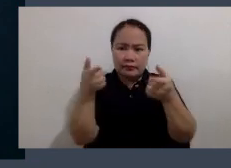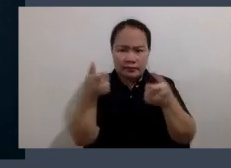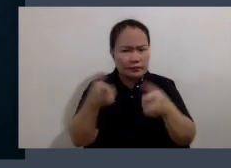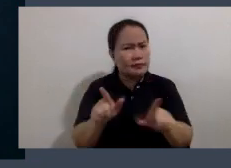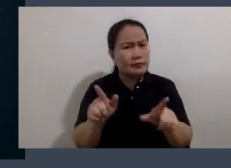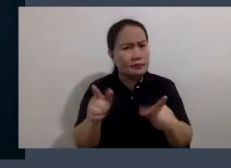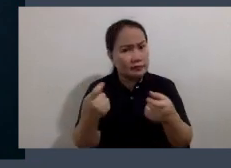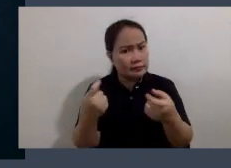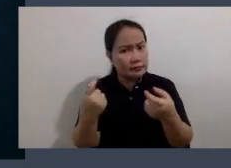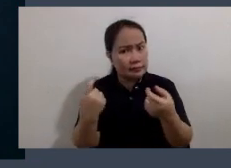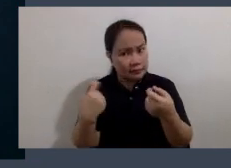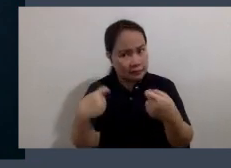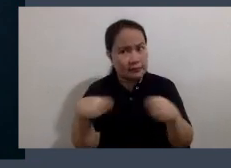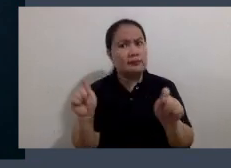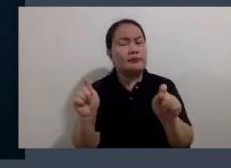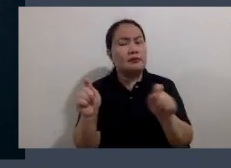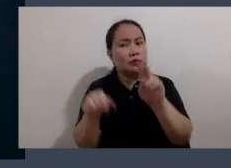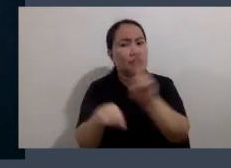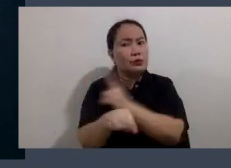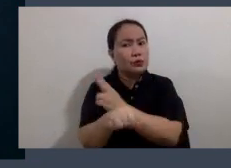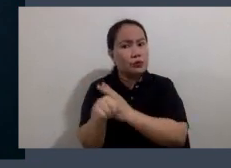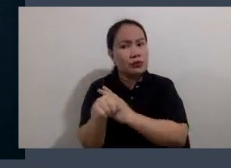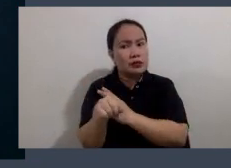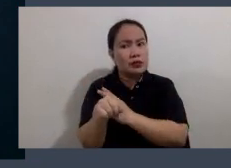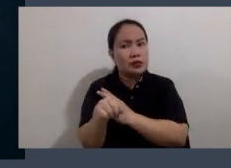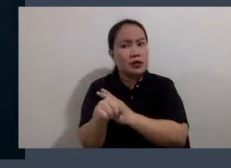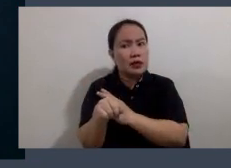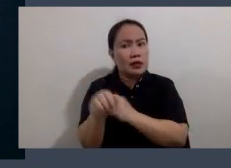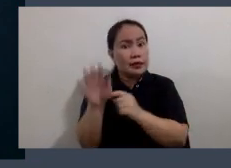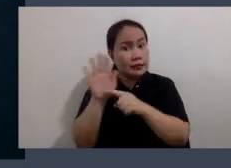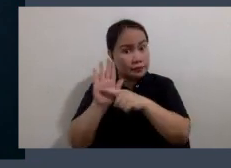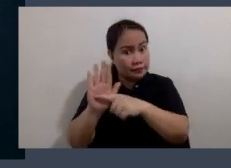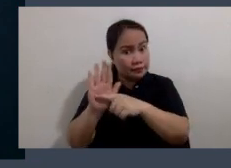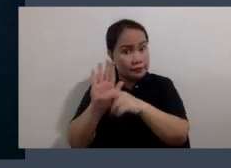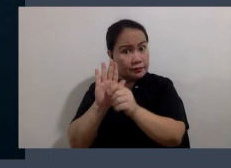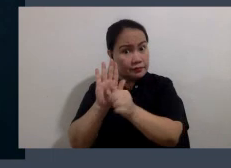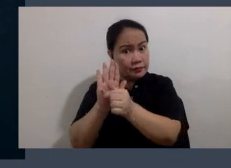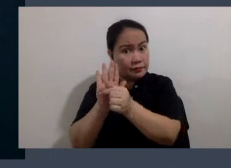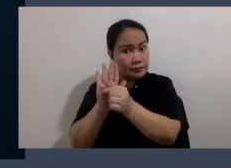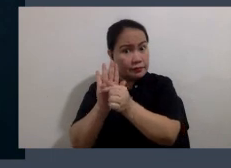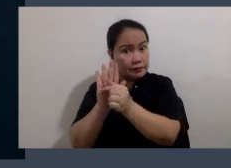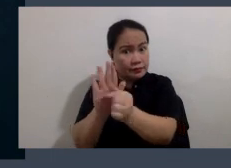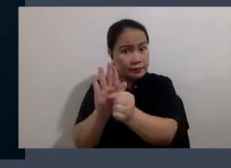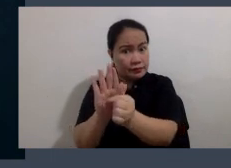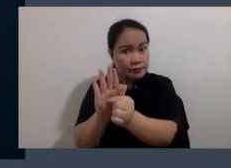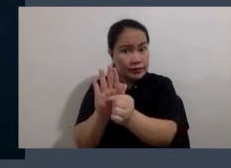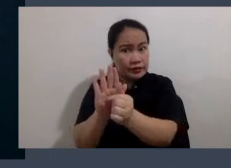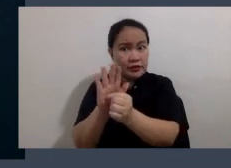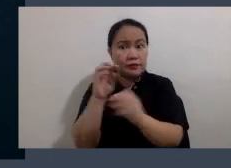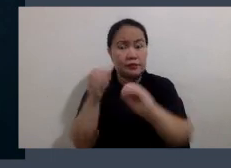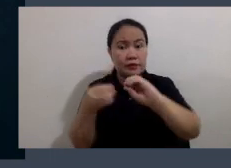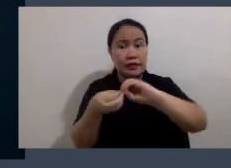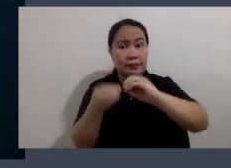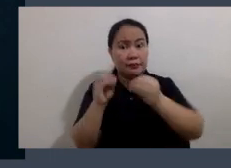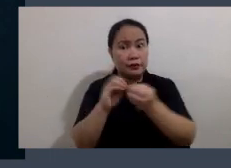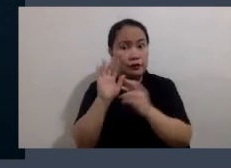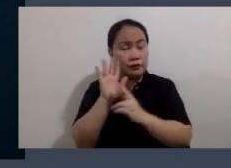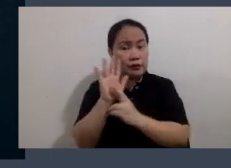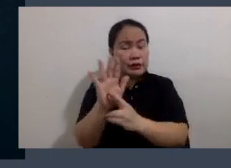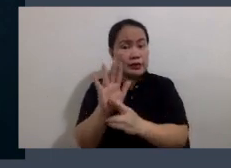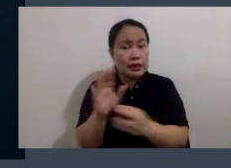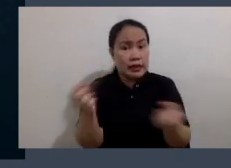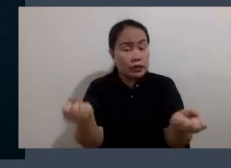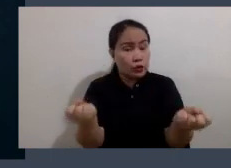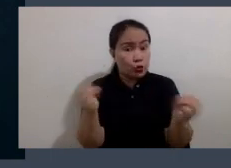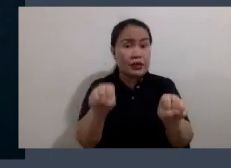Let us try to use sign numbers to represent each situation. Okay. So,